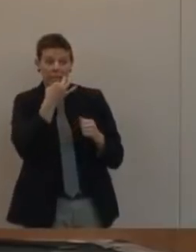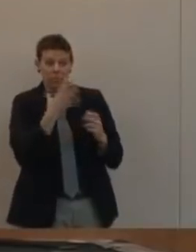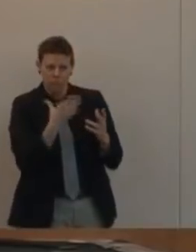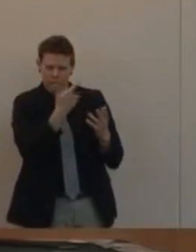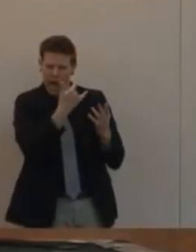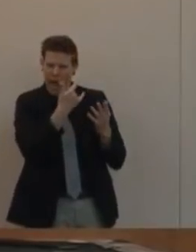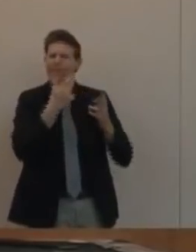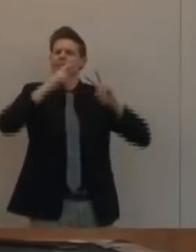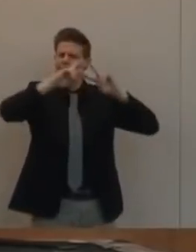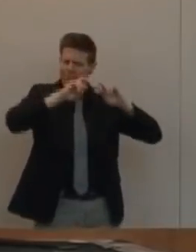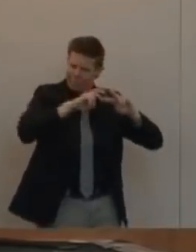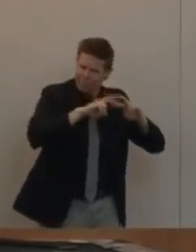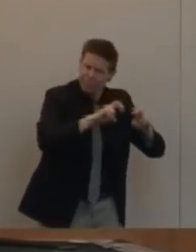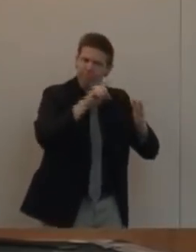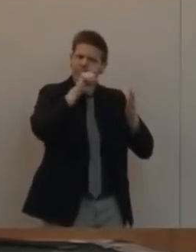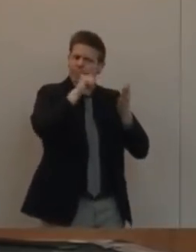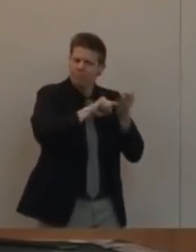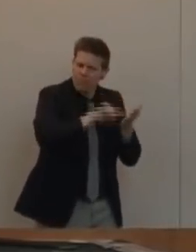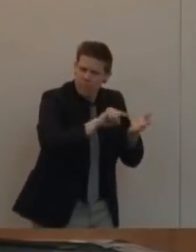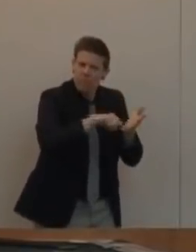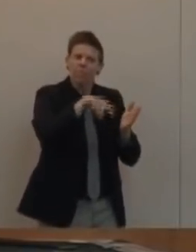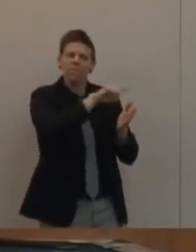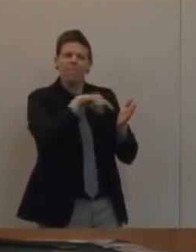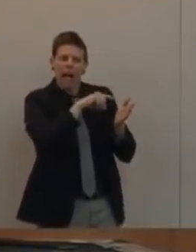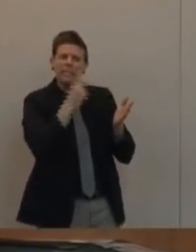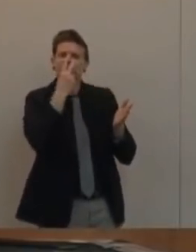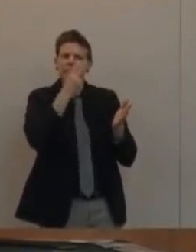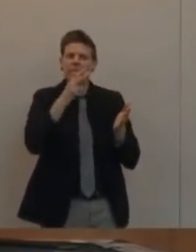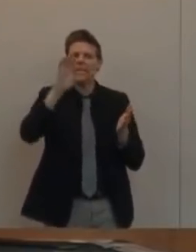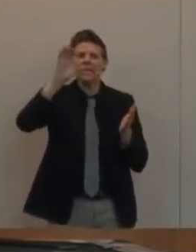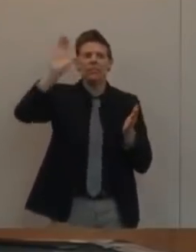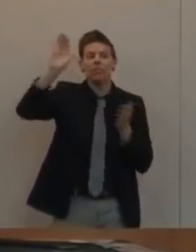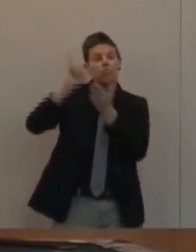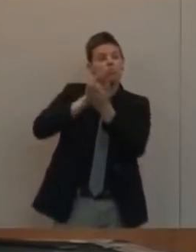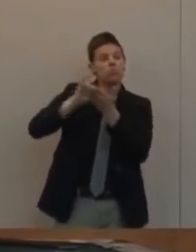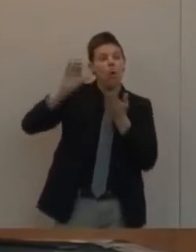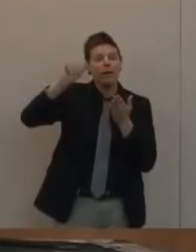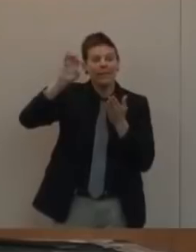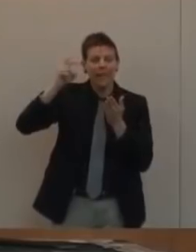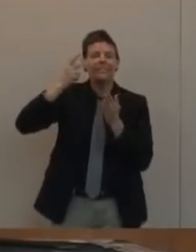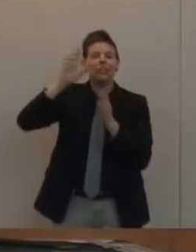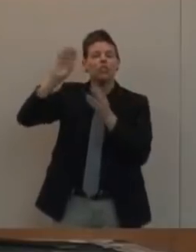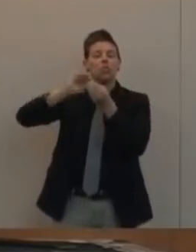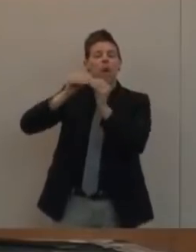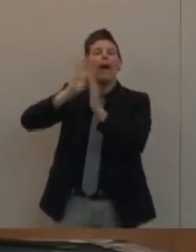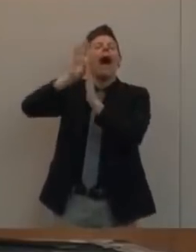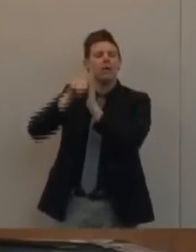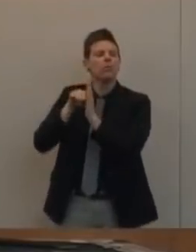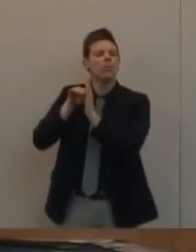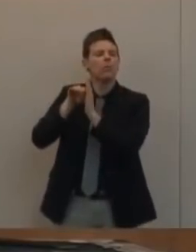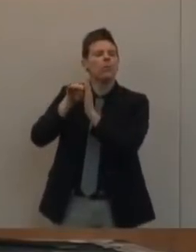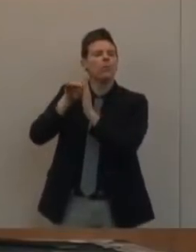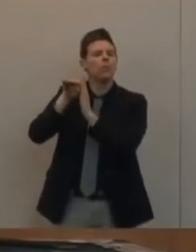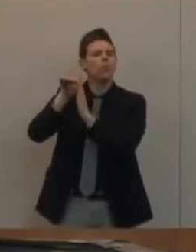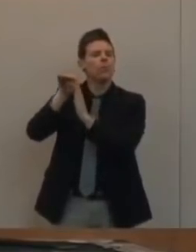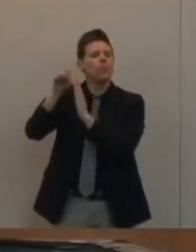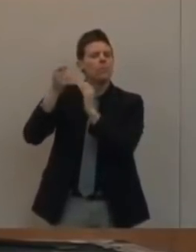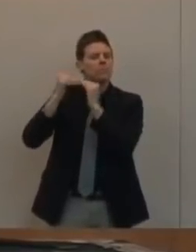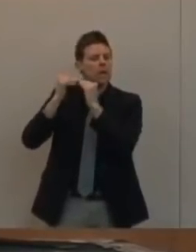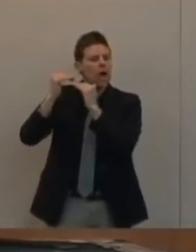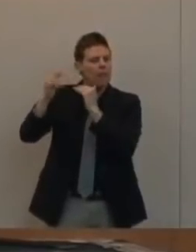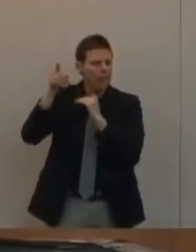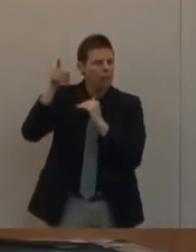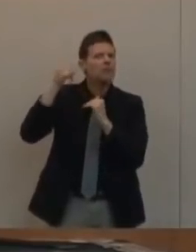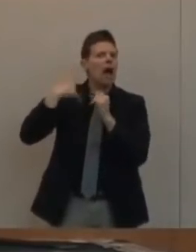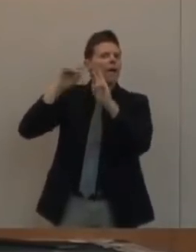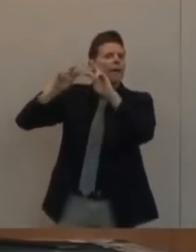we're seeing a flattening of the cases in New York, and they're looking at what that means. They're beginning to put together their